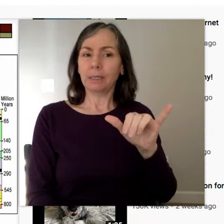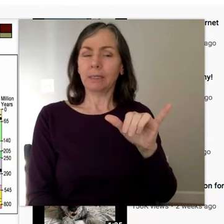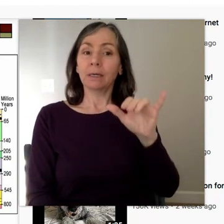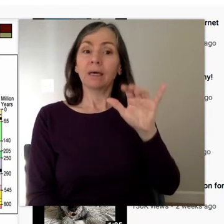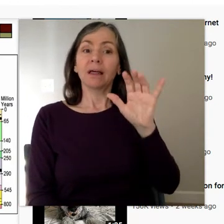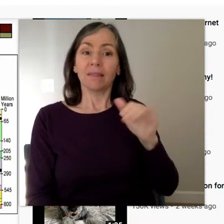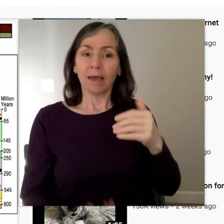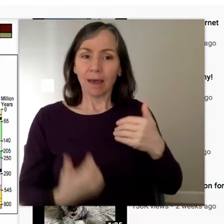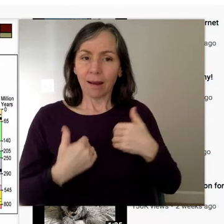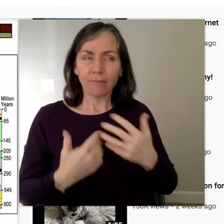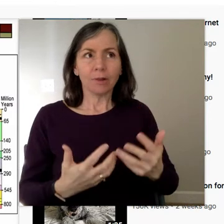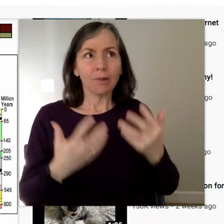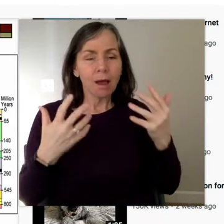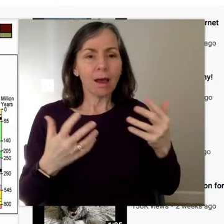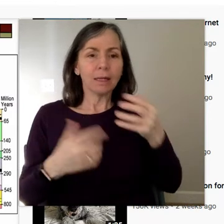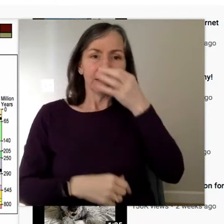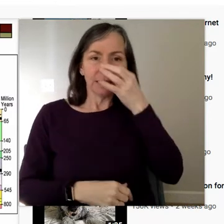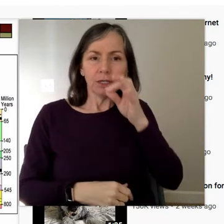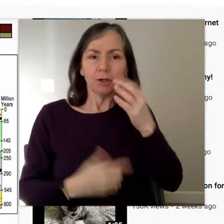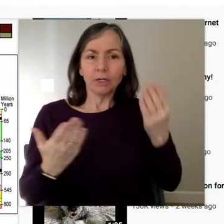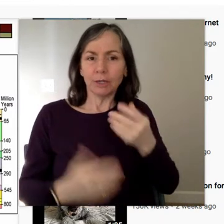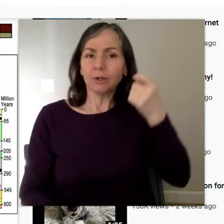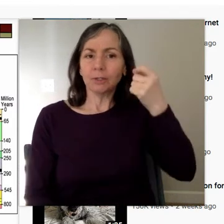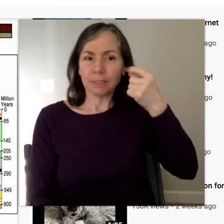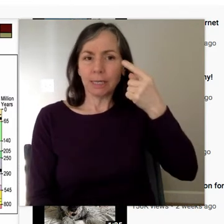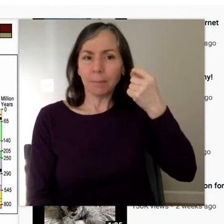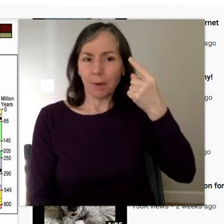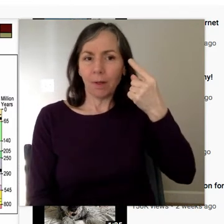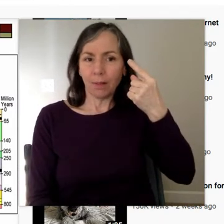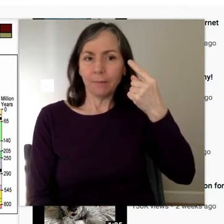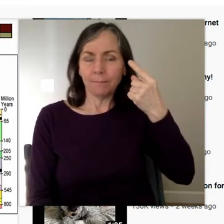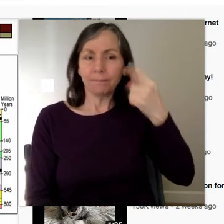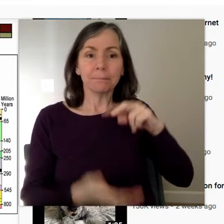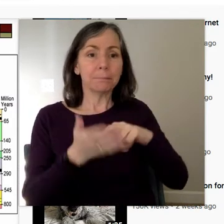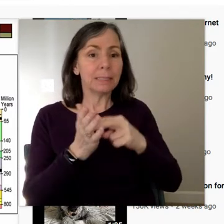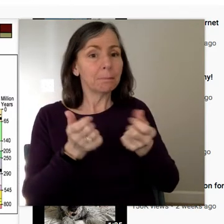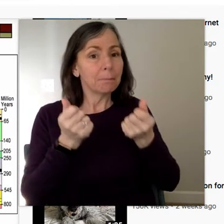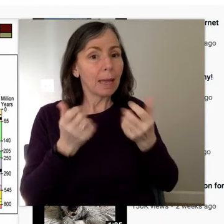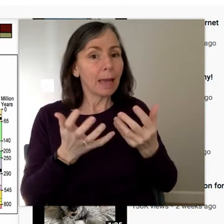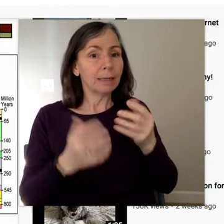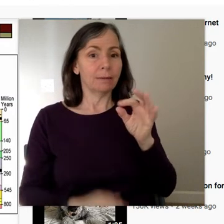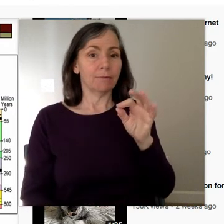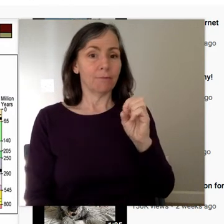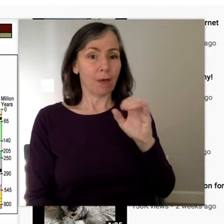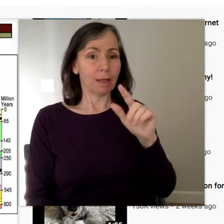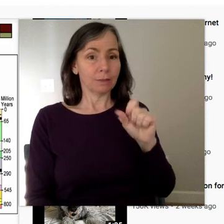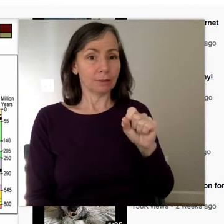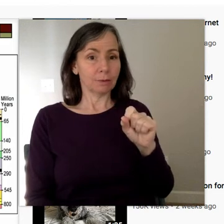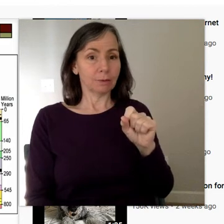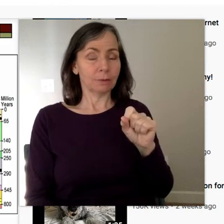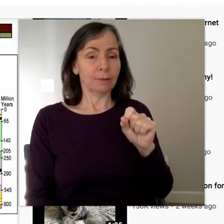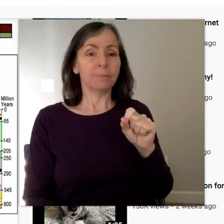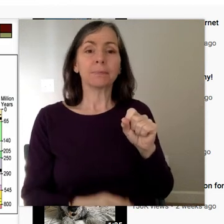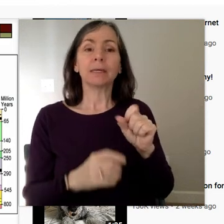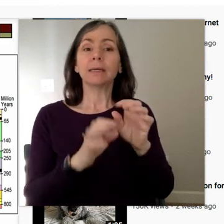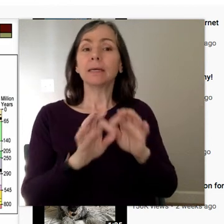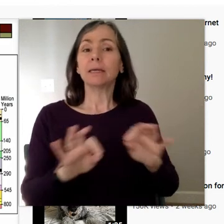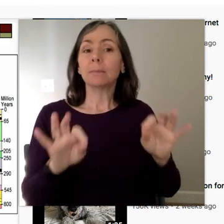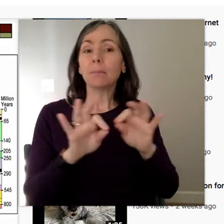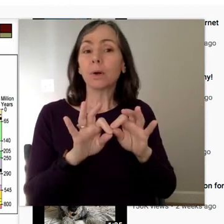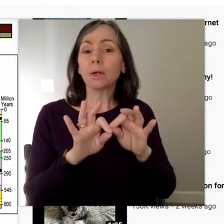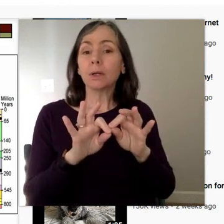in St. Paul. The significance is this, that the oldest forms are on the